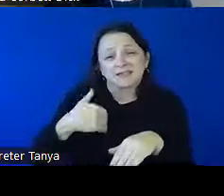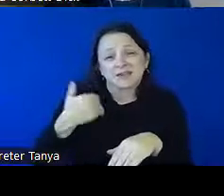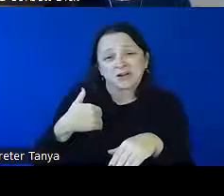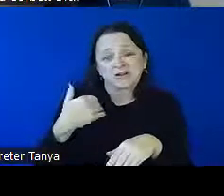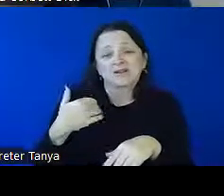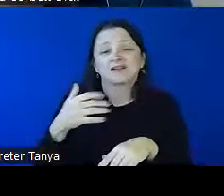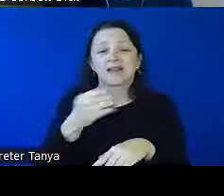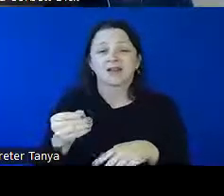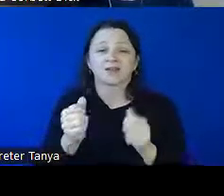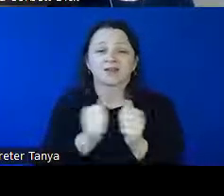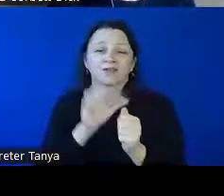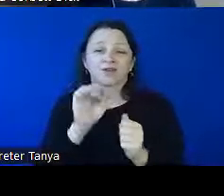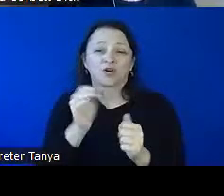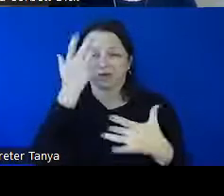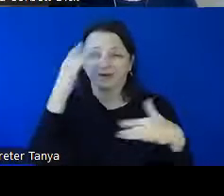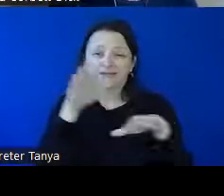comorbidities.